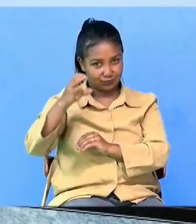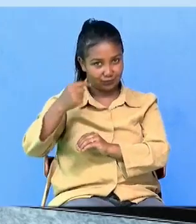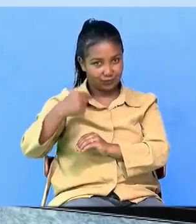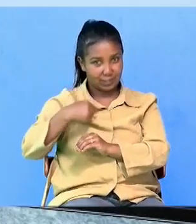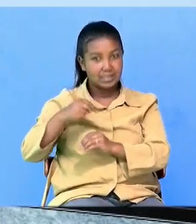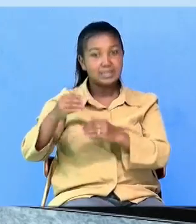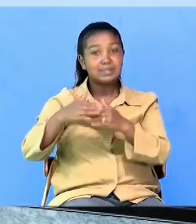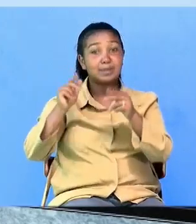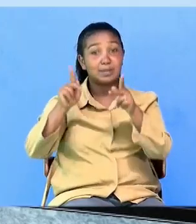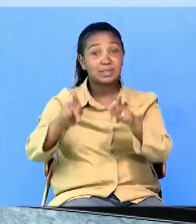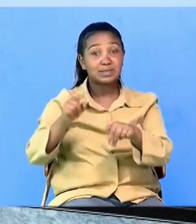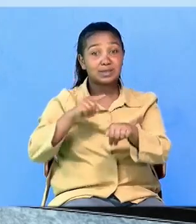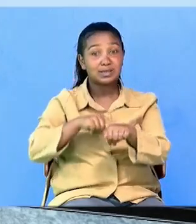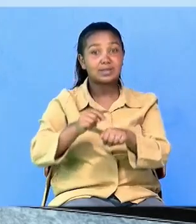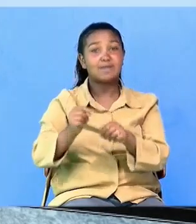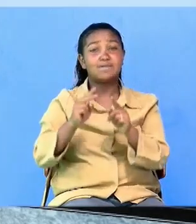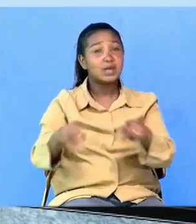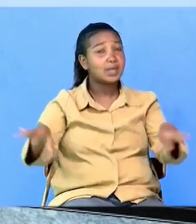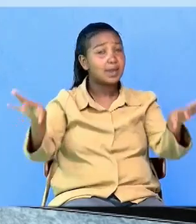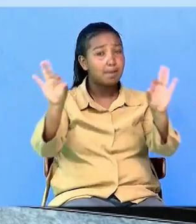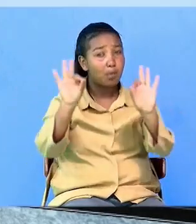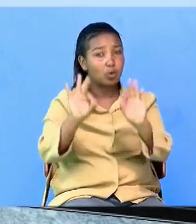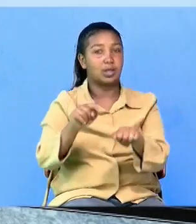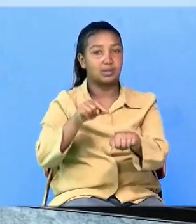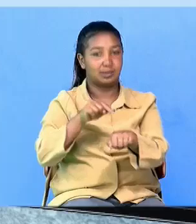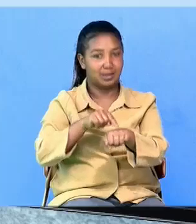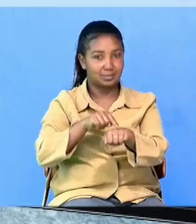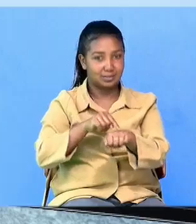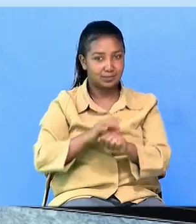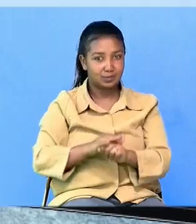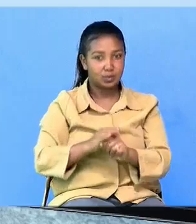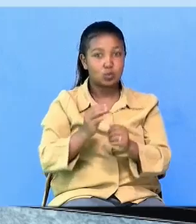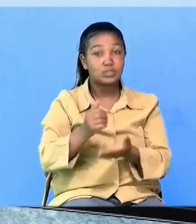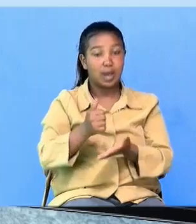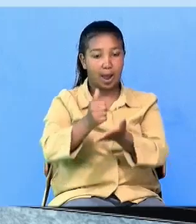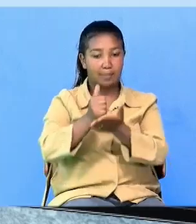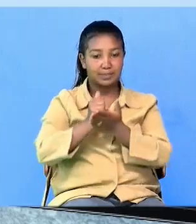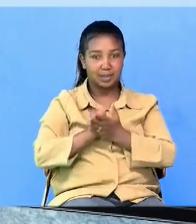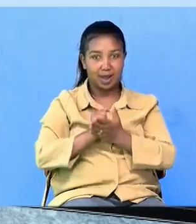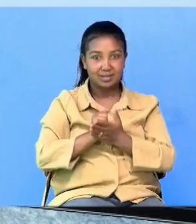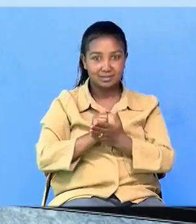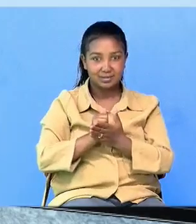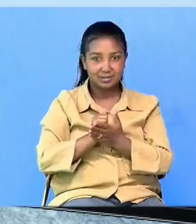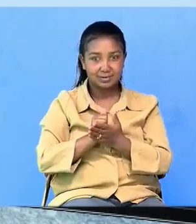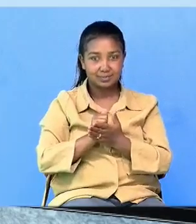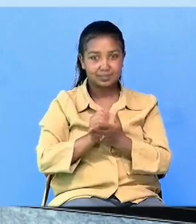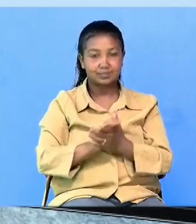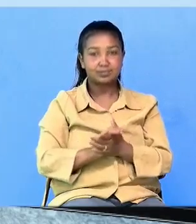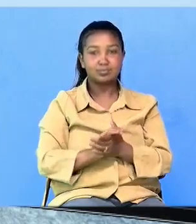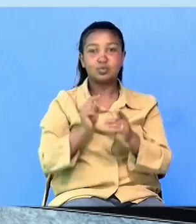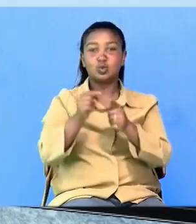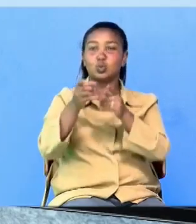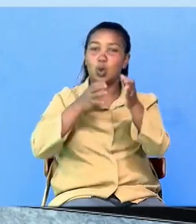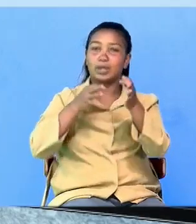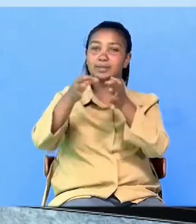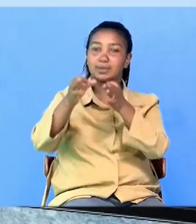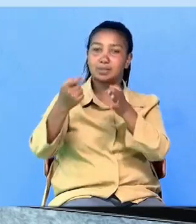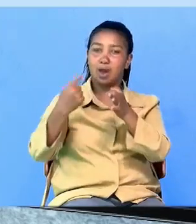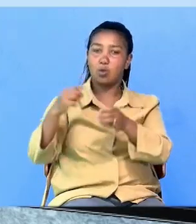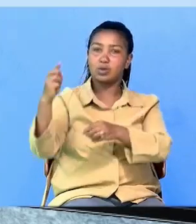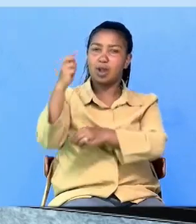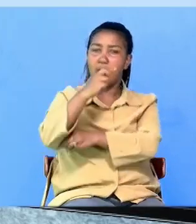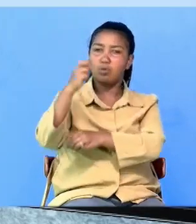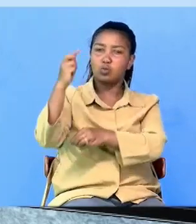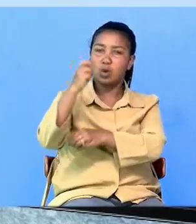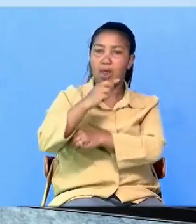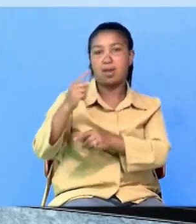Simple present tense is a very important tense which help us to express our